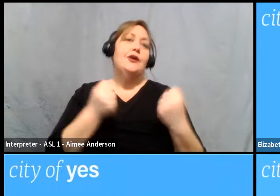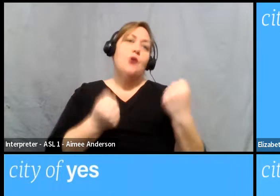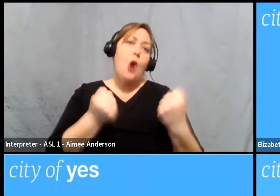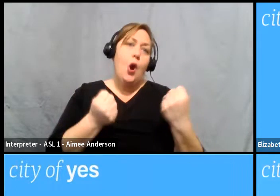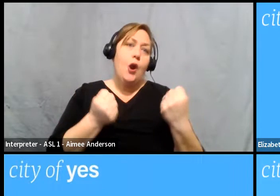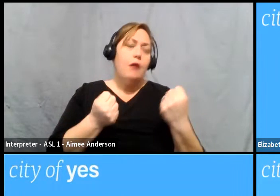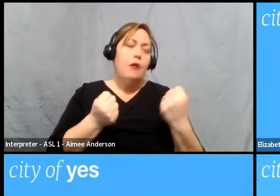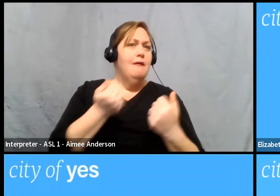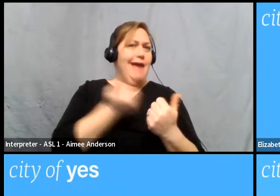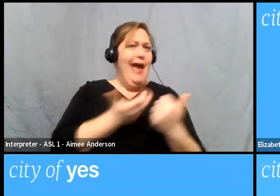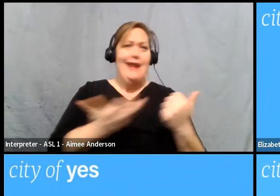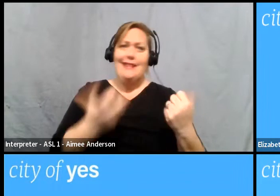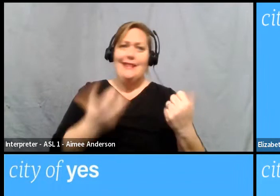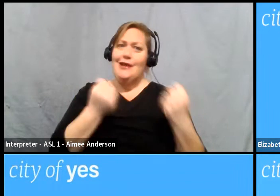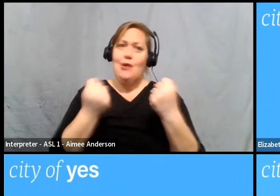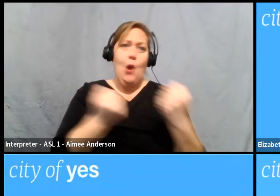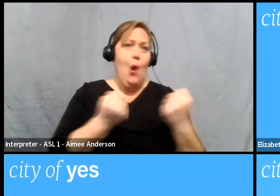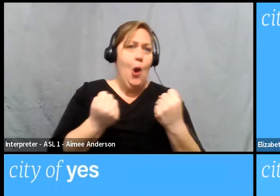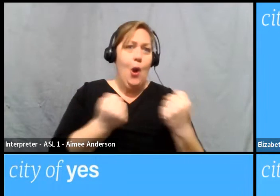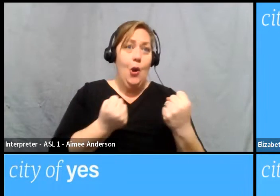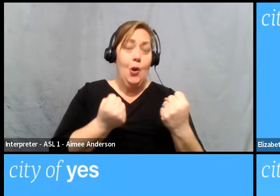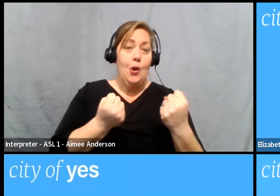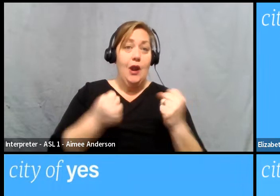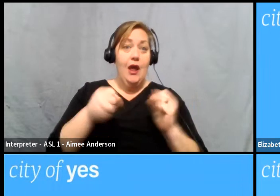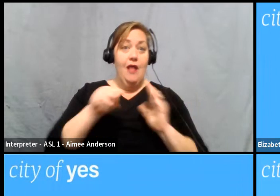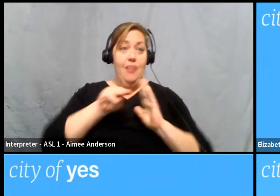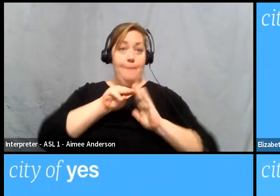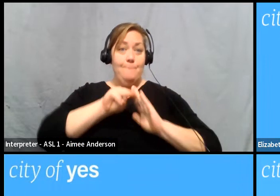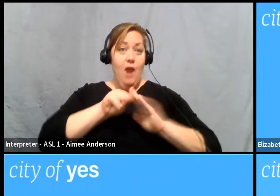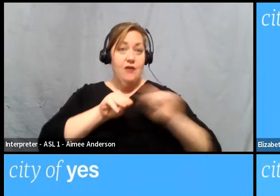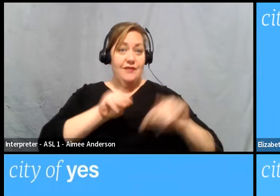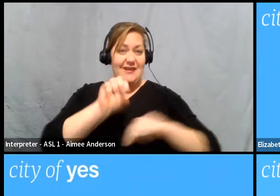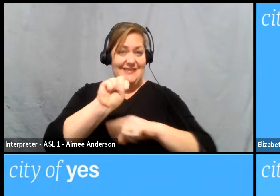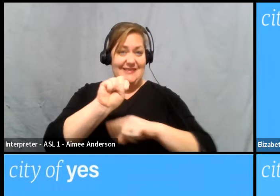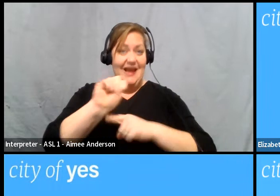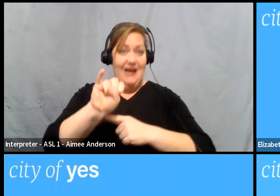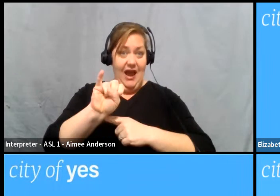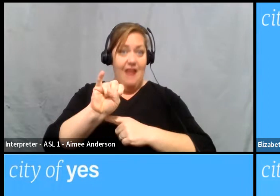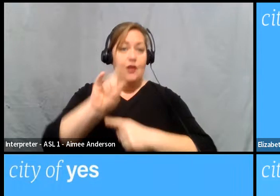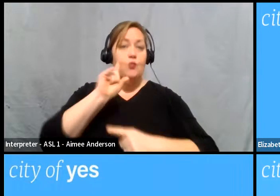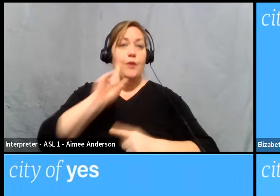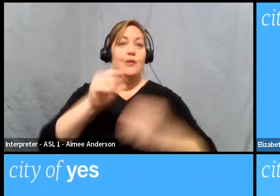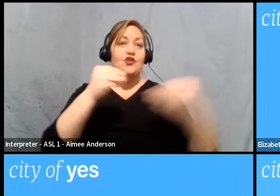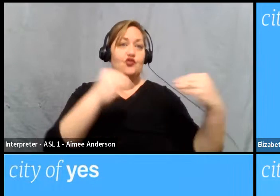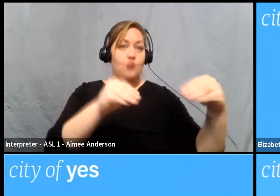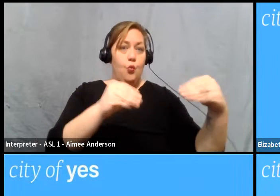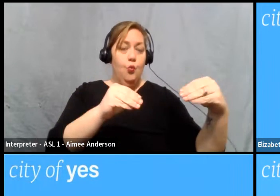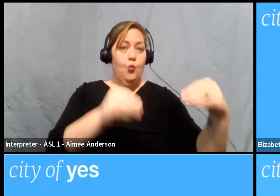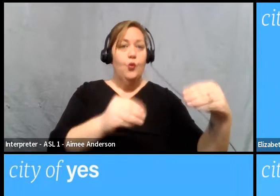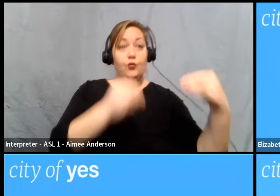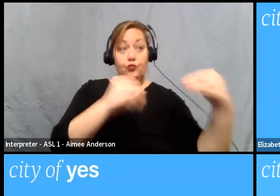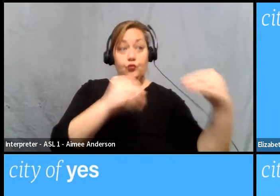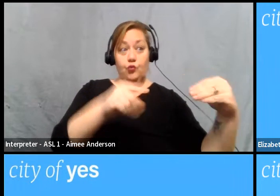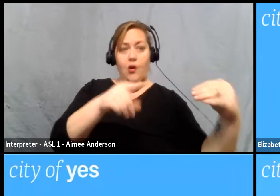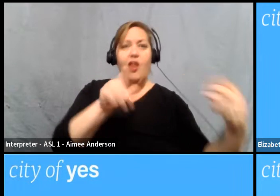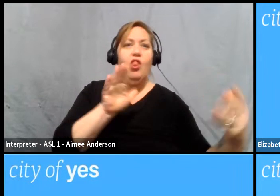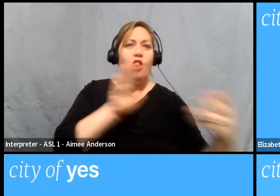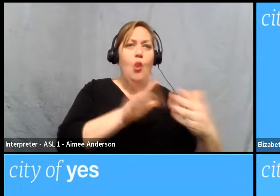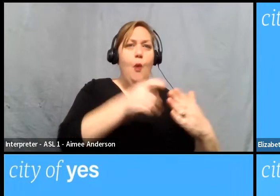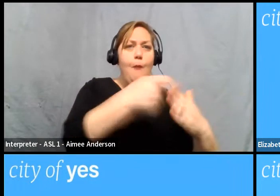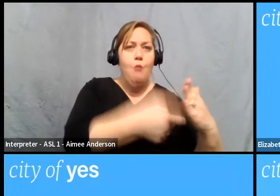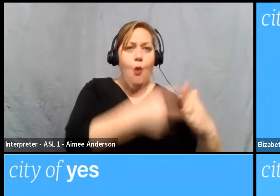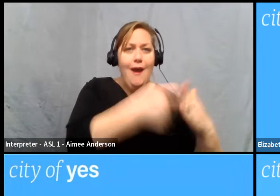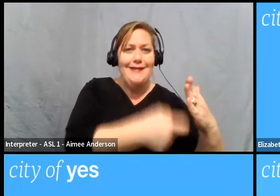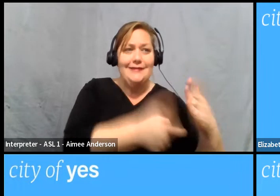do anything, it goes by car. The model on Staten Island is going to be to the supermarket. The supermarkets have the lowest prices, and